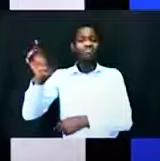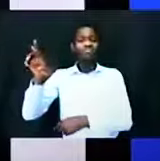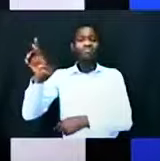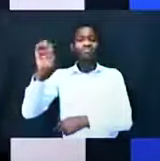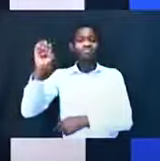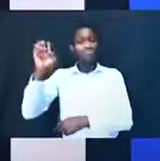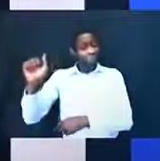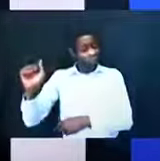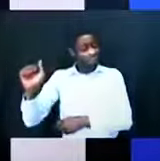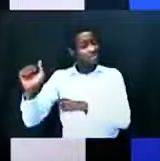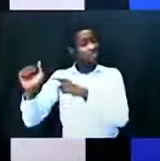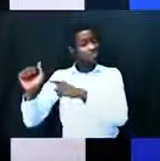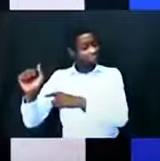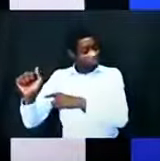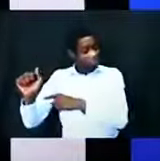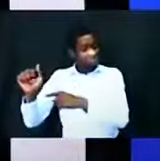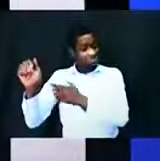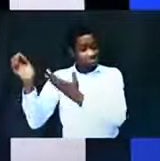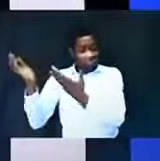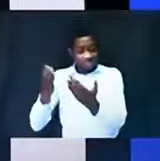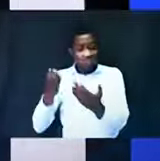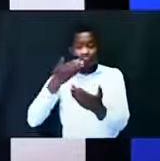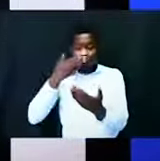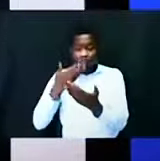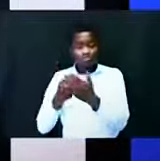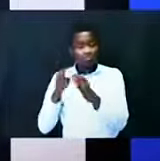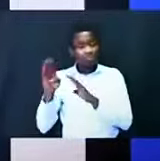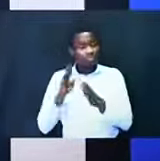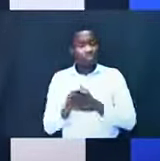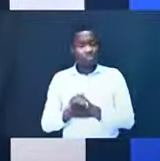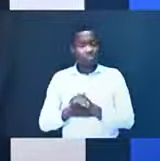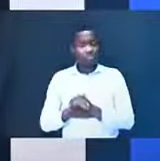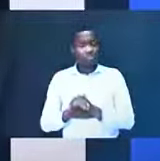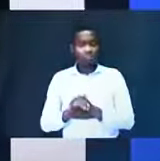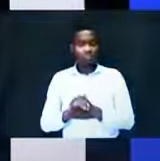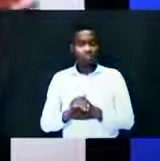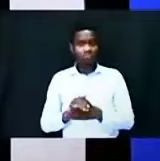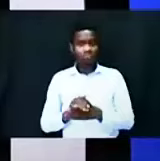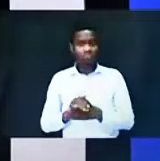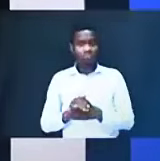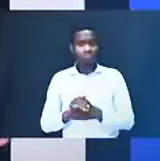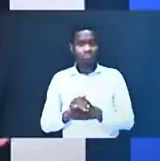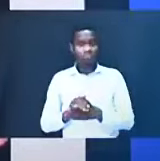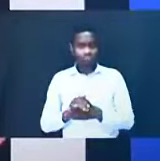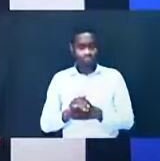Instead of beating him up, they decided that, okay, let's search.